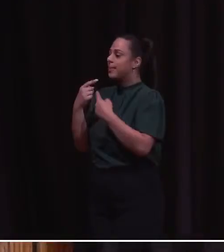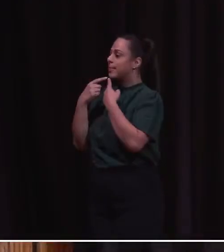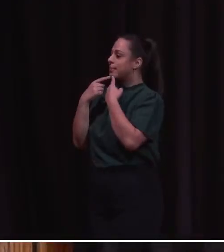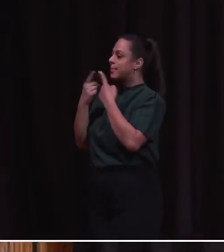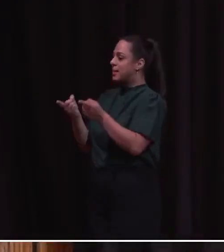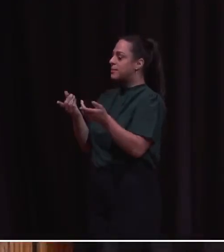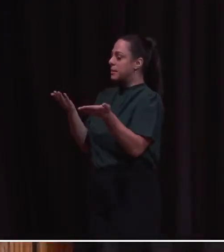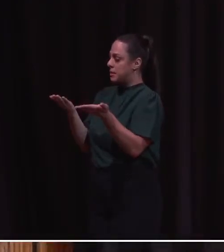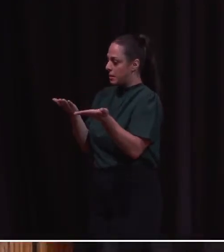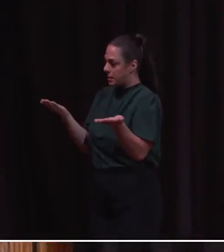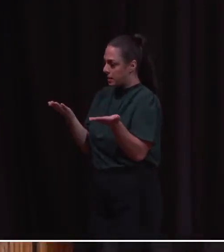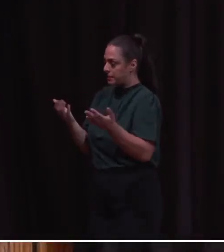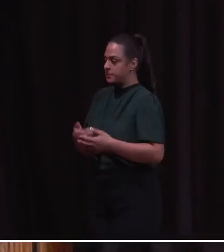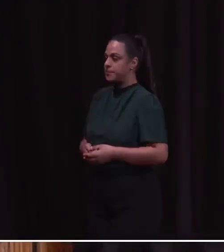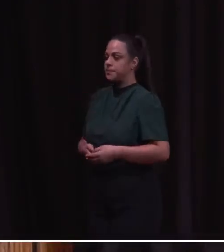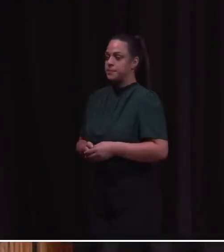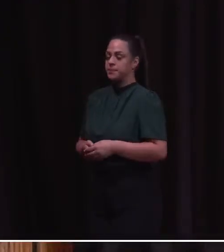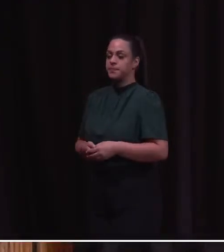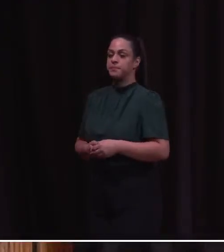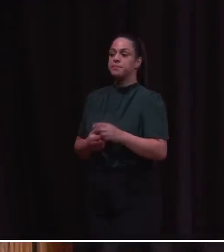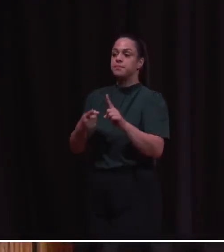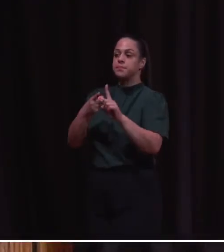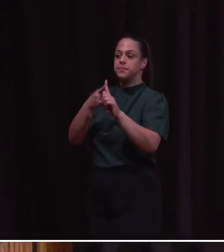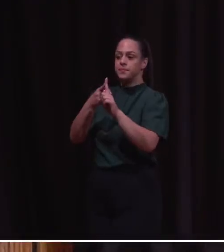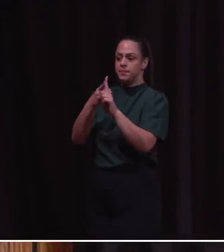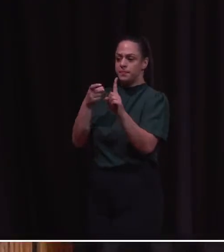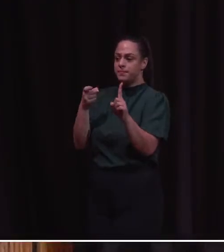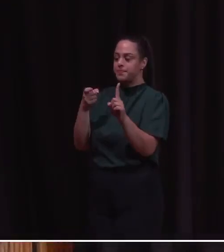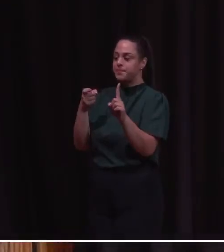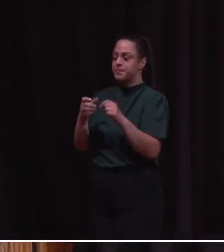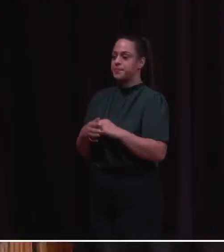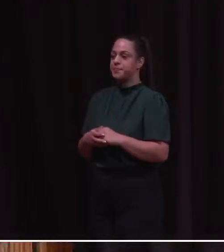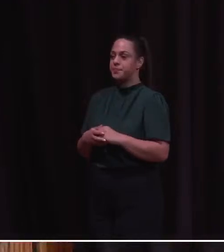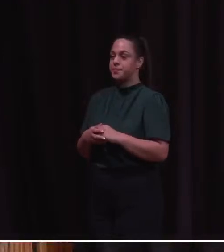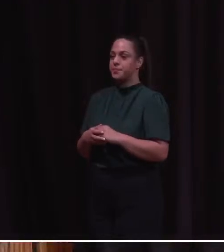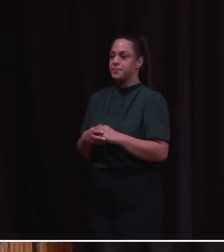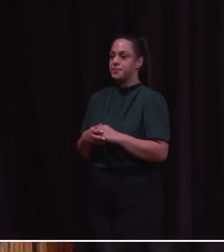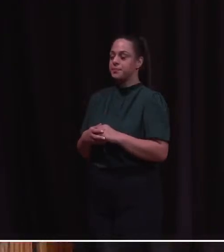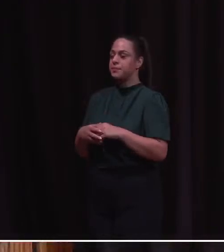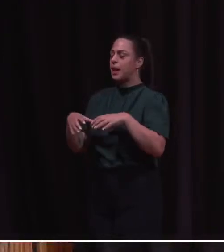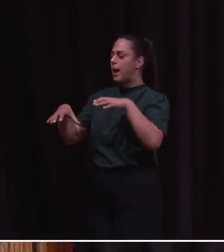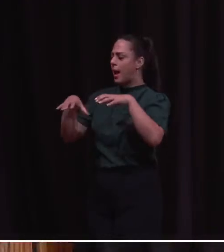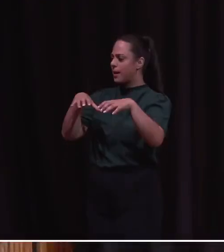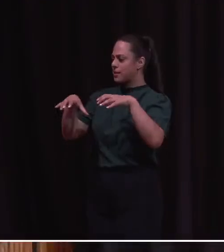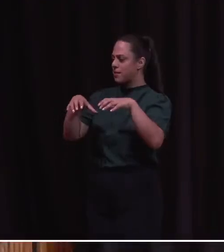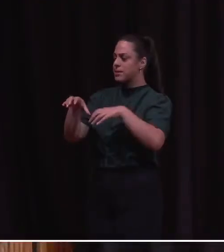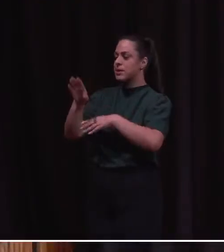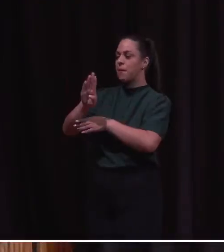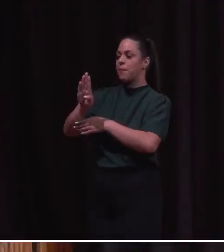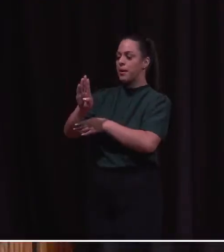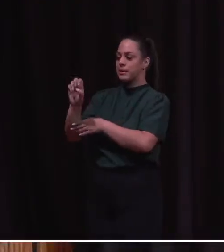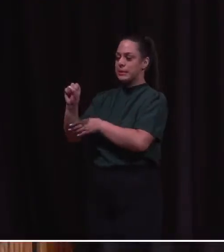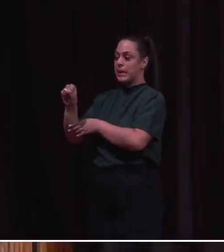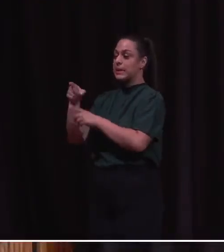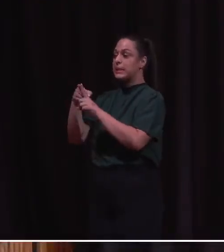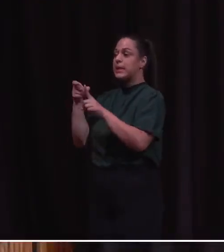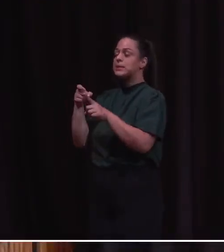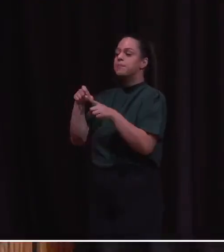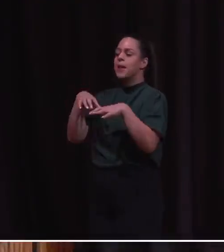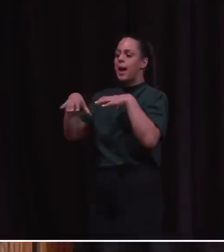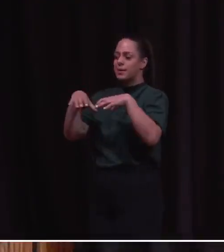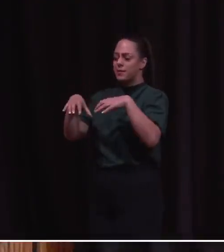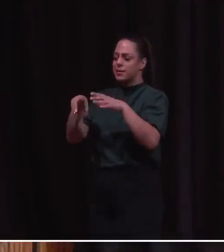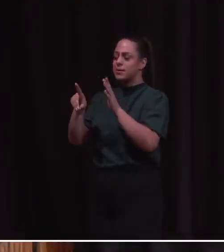from Brian Stevenson, the African-American social justice activist and law professor, who pointed out in